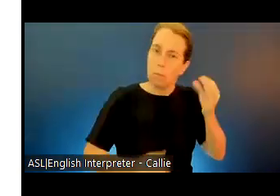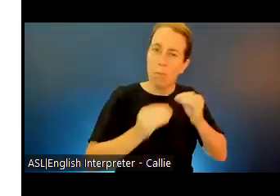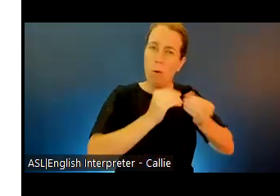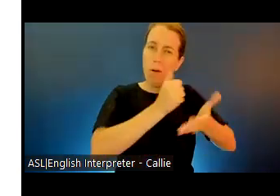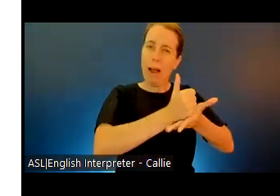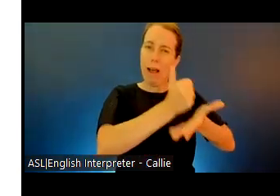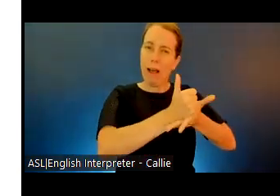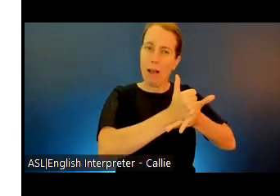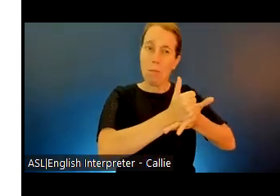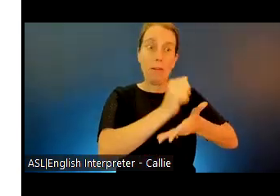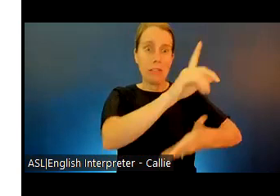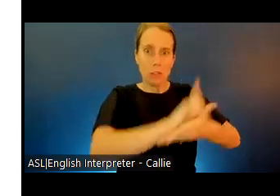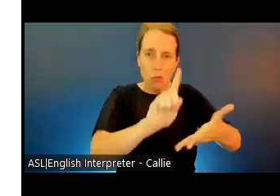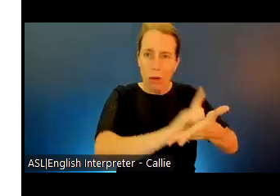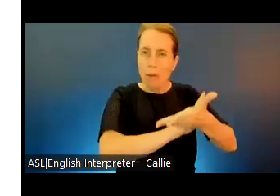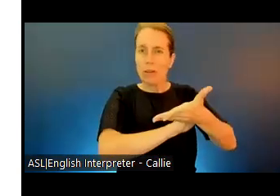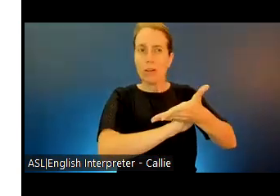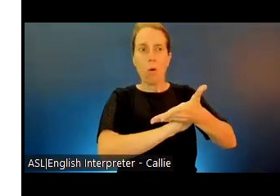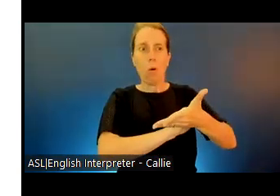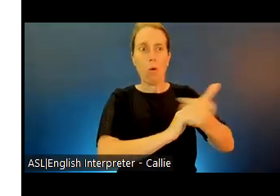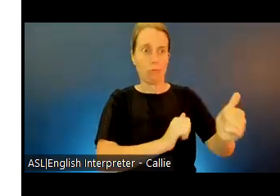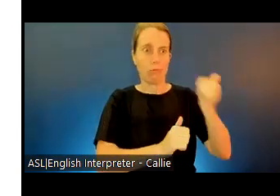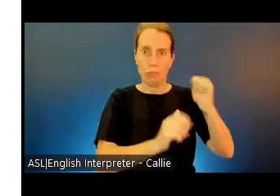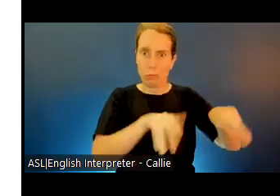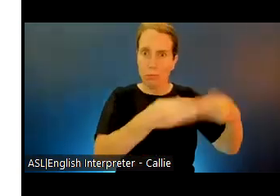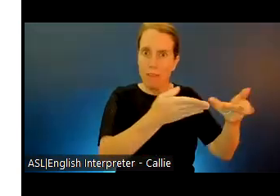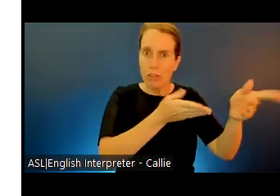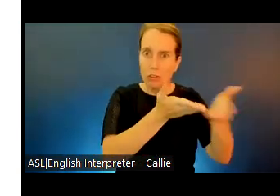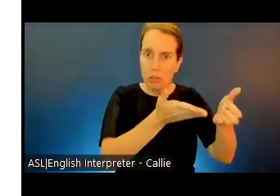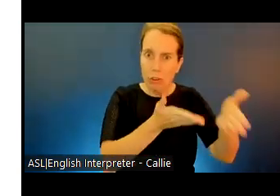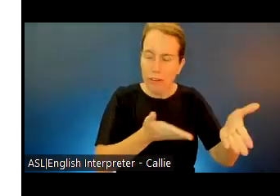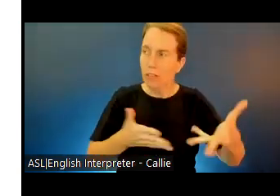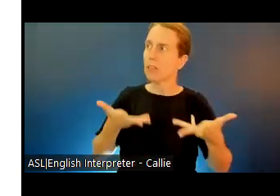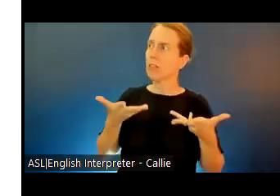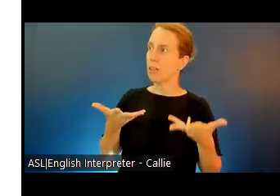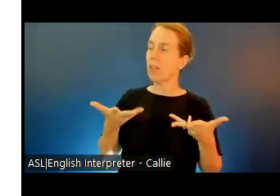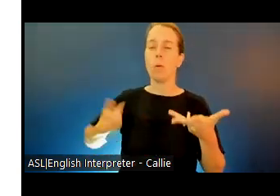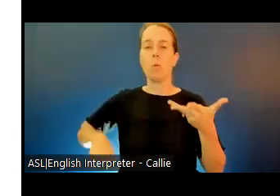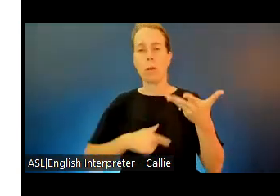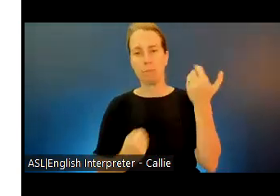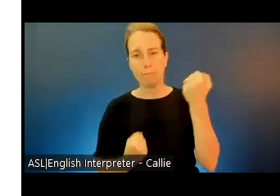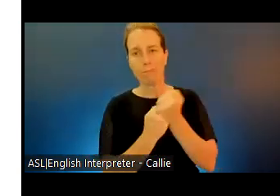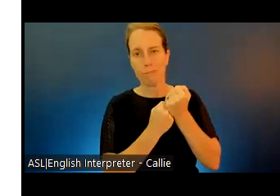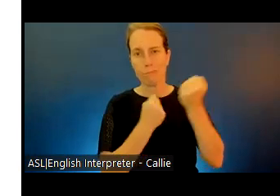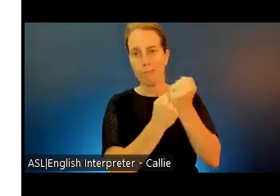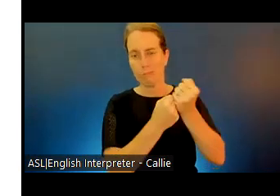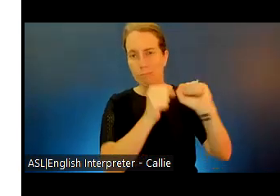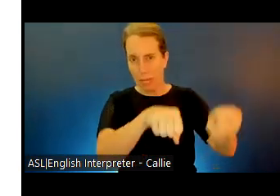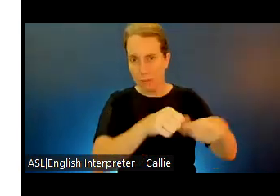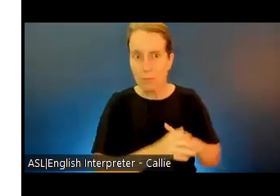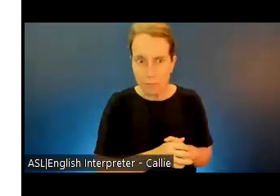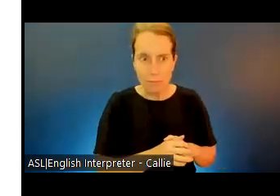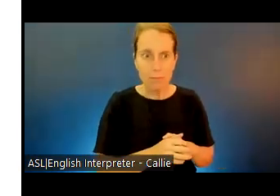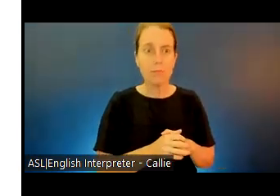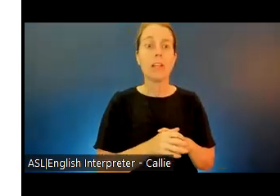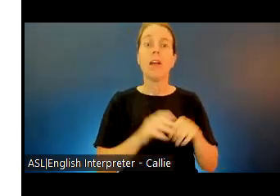denied a service to which they are entitled. We also engage in educating the public through sessions like today, stakeholders and